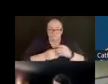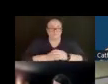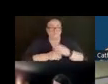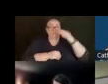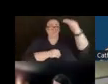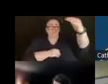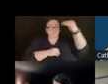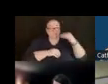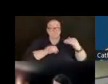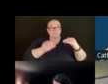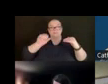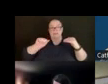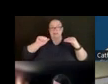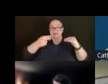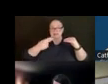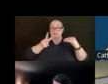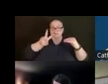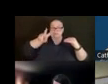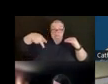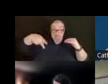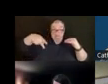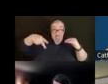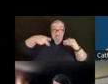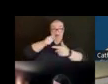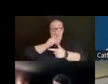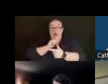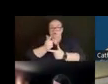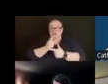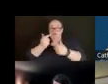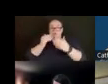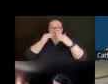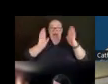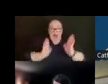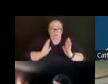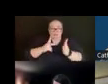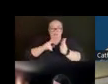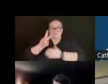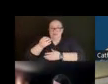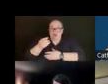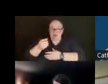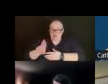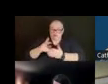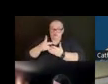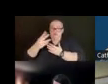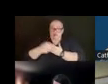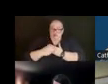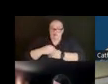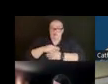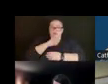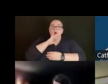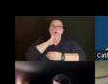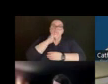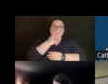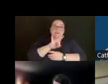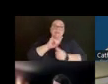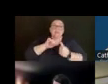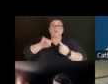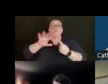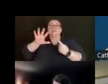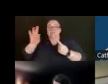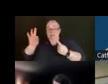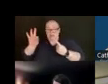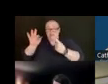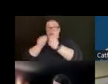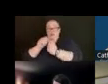or AHVP, which is just for people 18 to 59 with disabilities in Massachusetts, also a